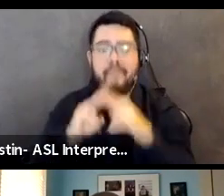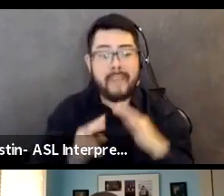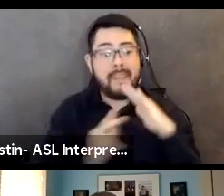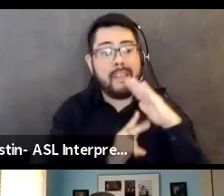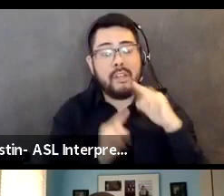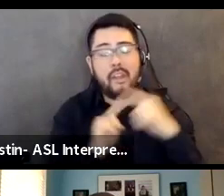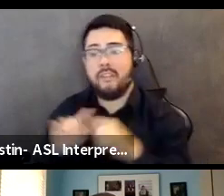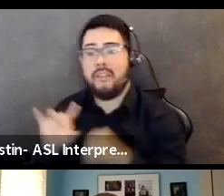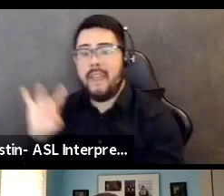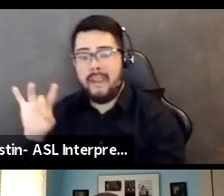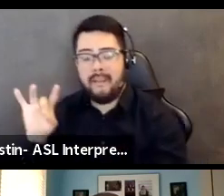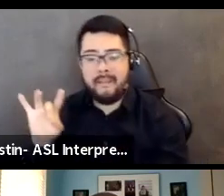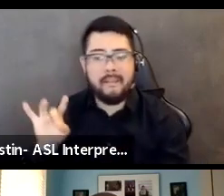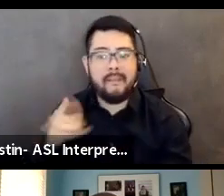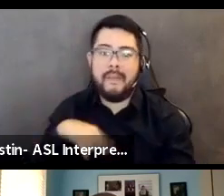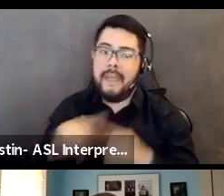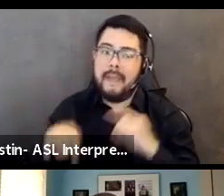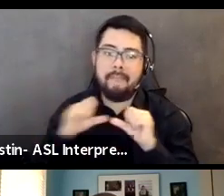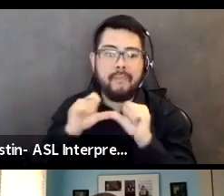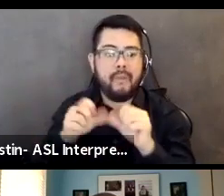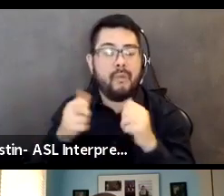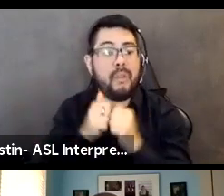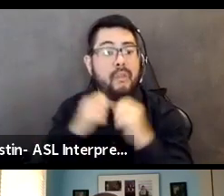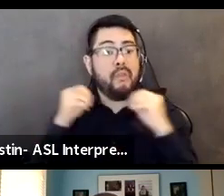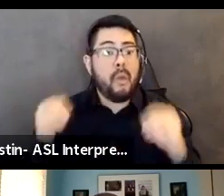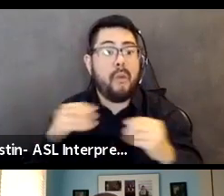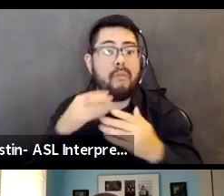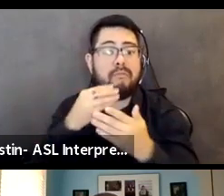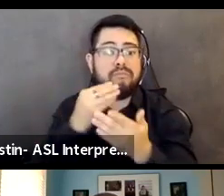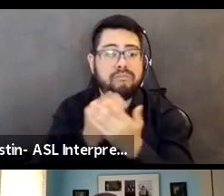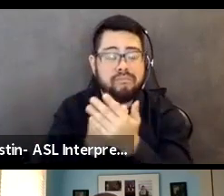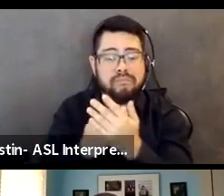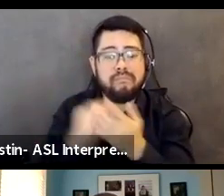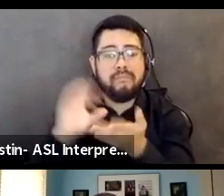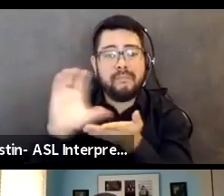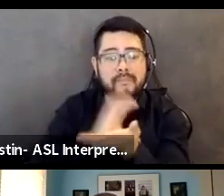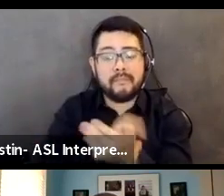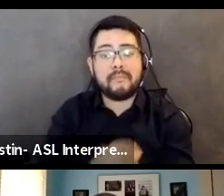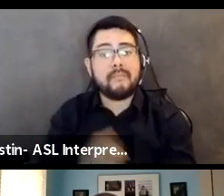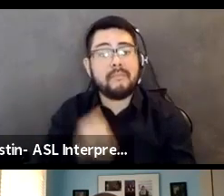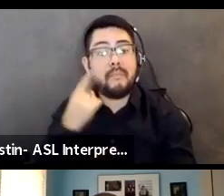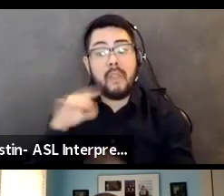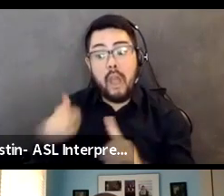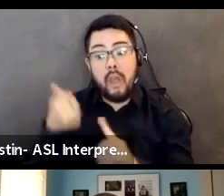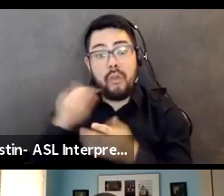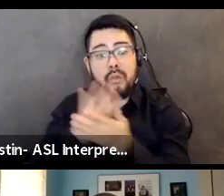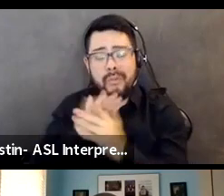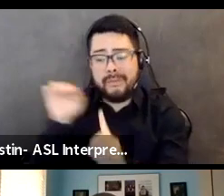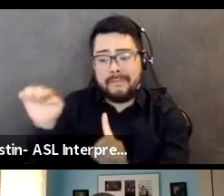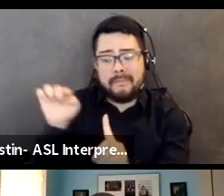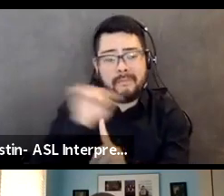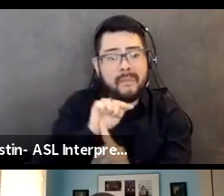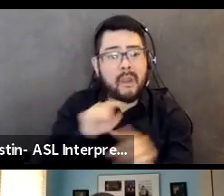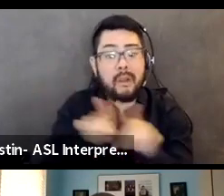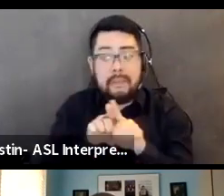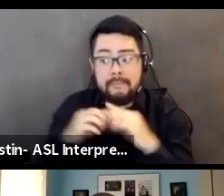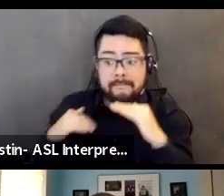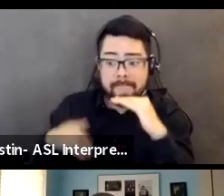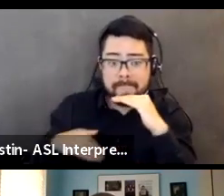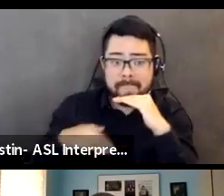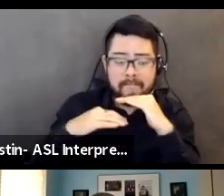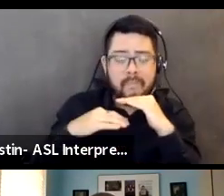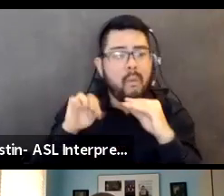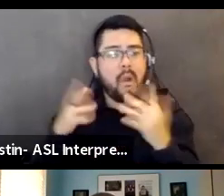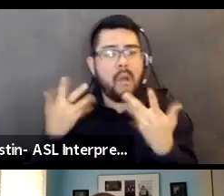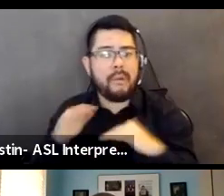enrollment without an expansion the neighboring schools are all also either overcrowded or almost at capacity and they too do